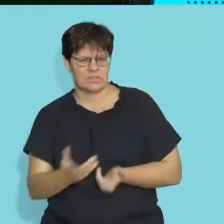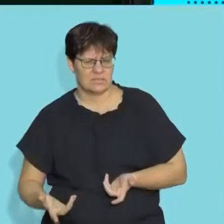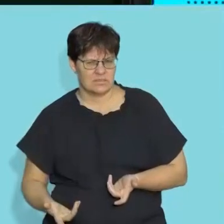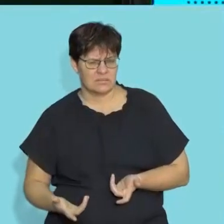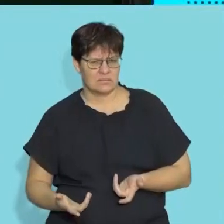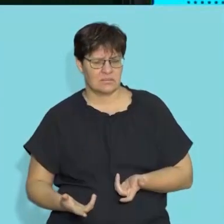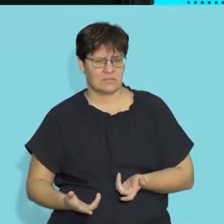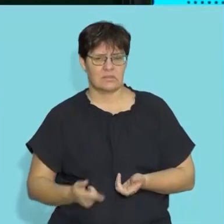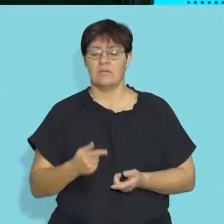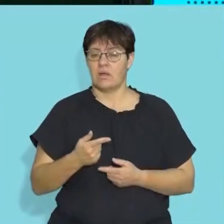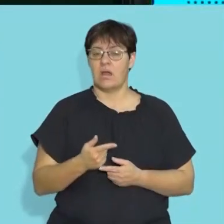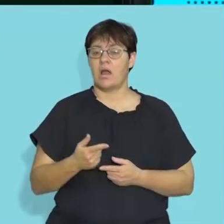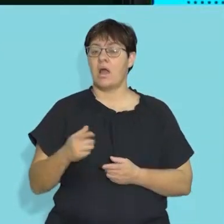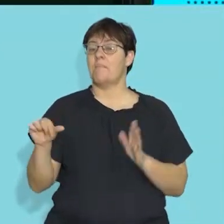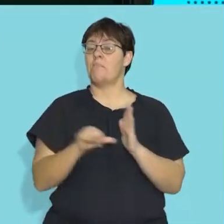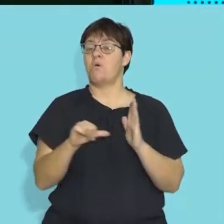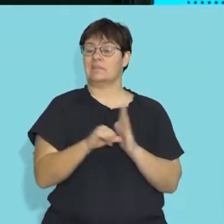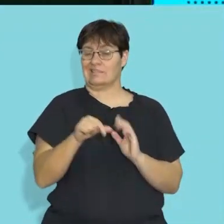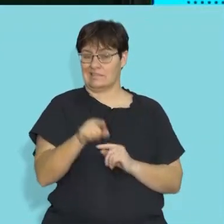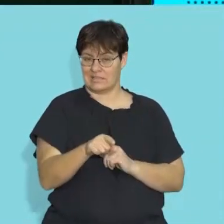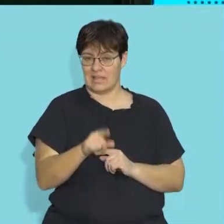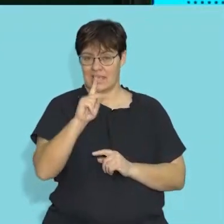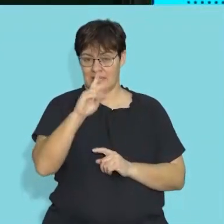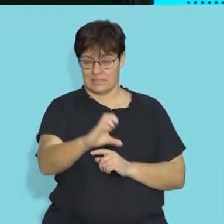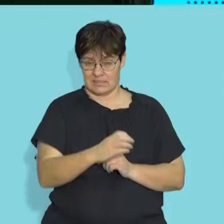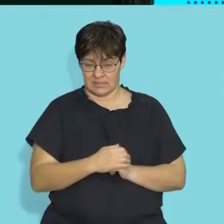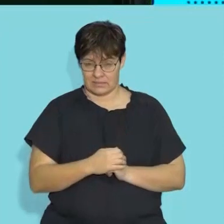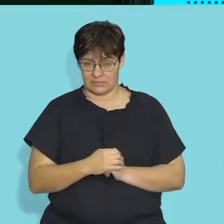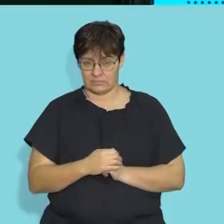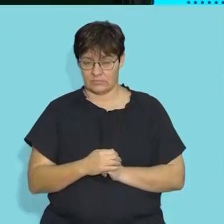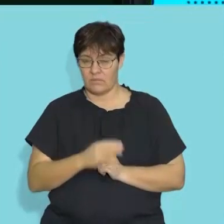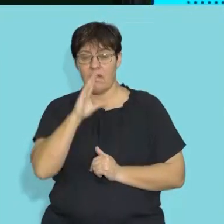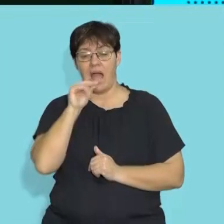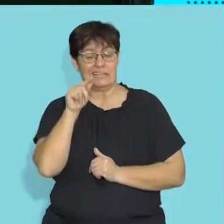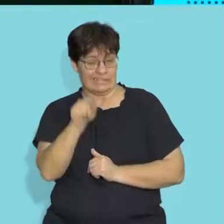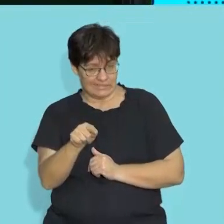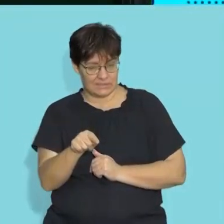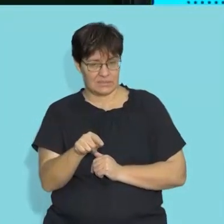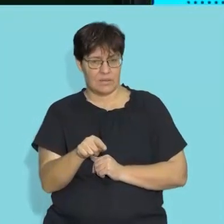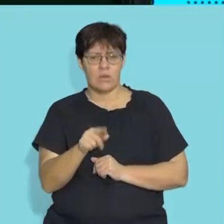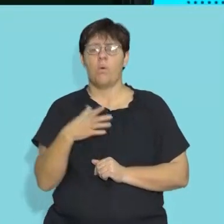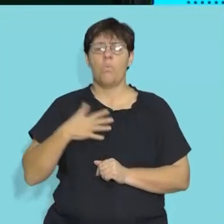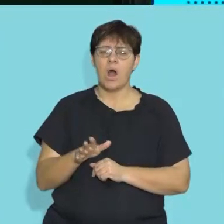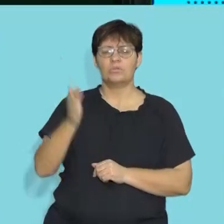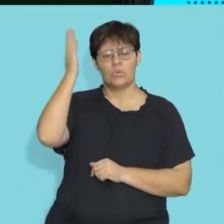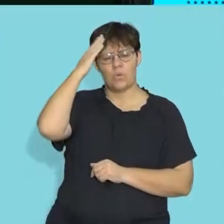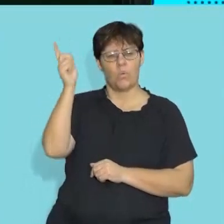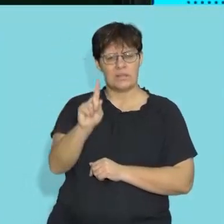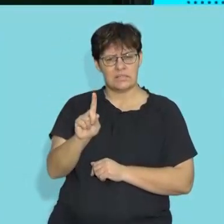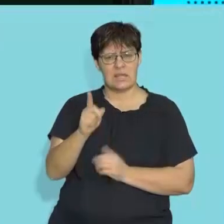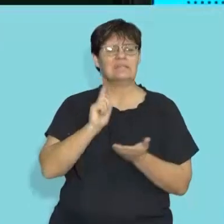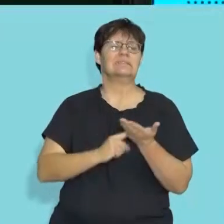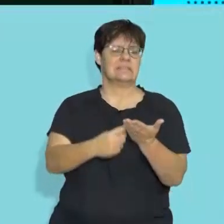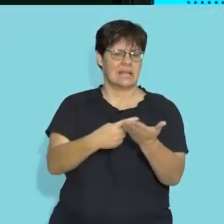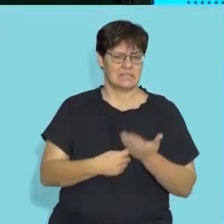ask the question, what is the significance of Kc? When they ask you that question, they actually want you to talk